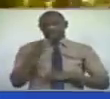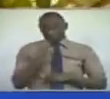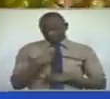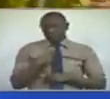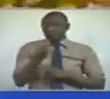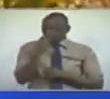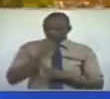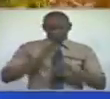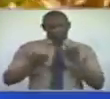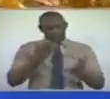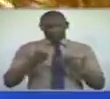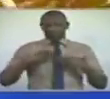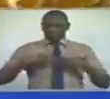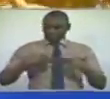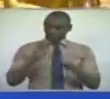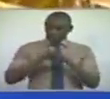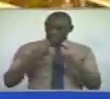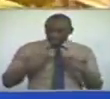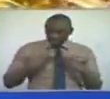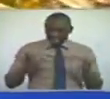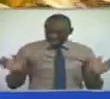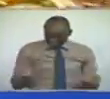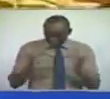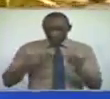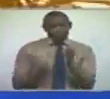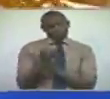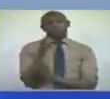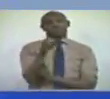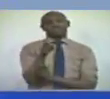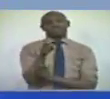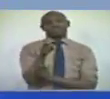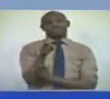nutrition, and the environment to encourage an increase in their production. Philip.